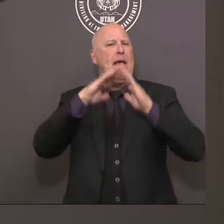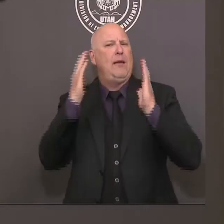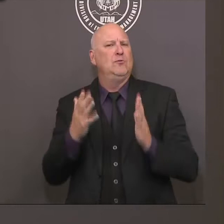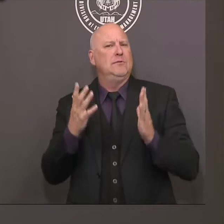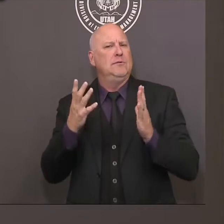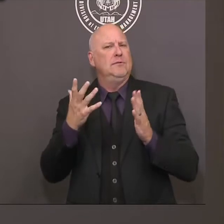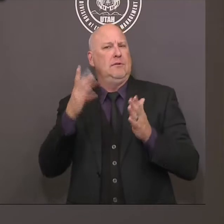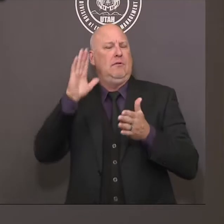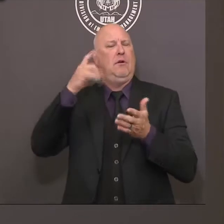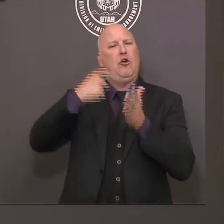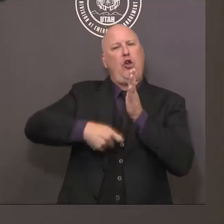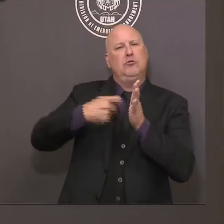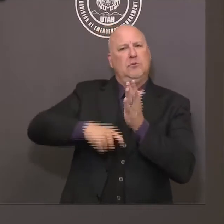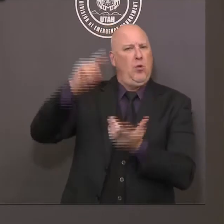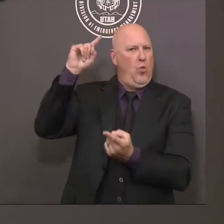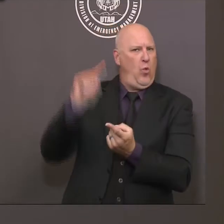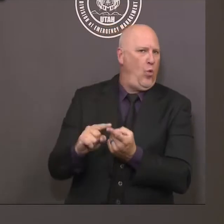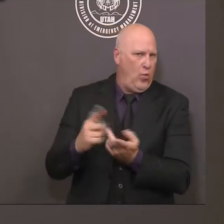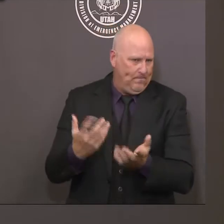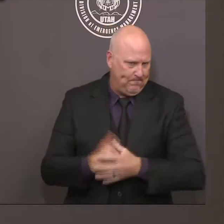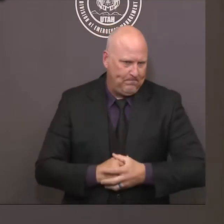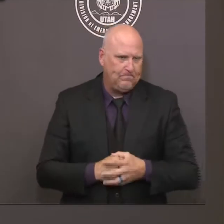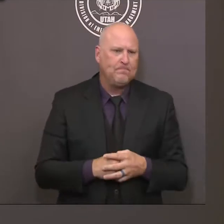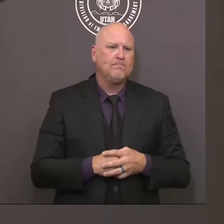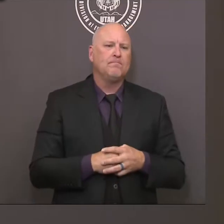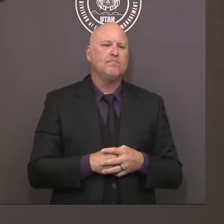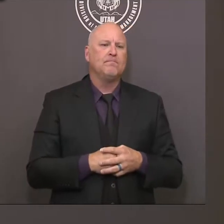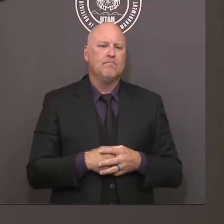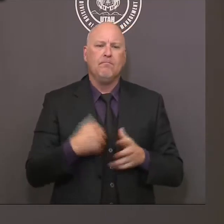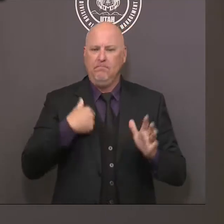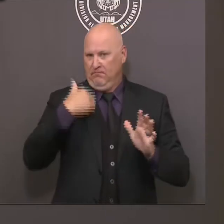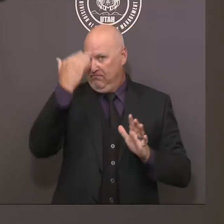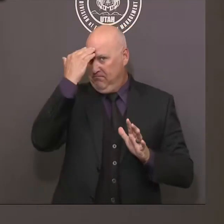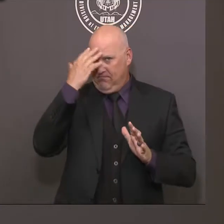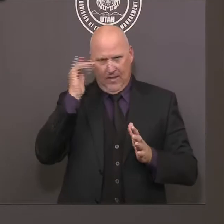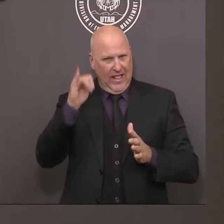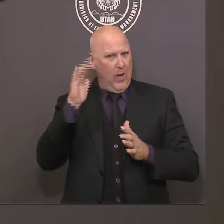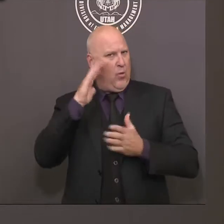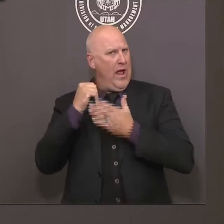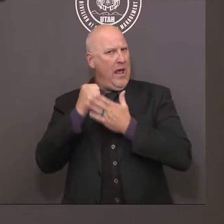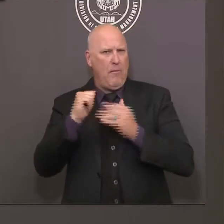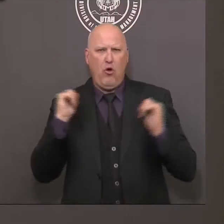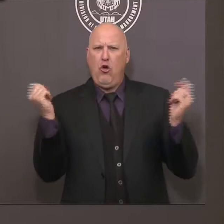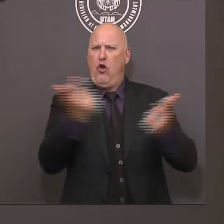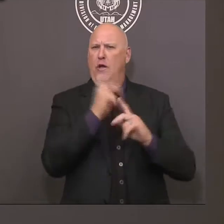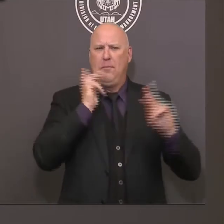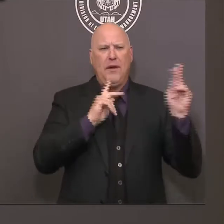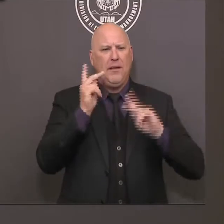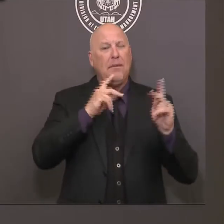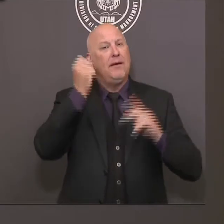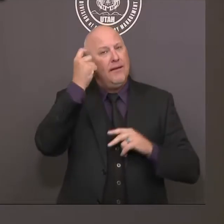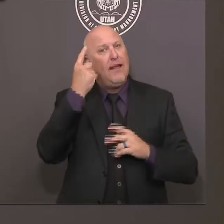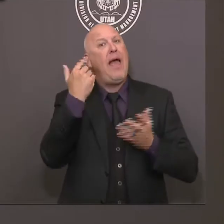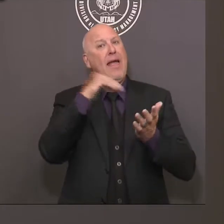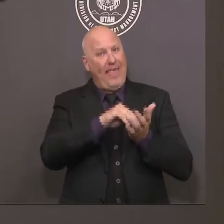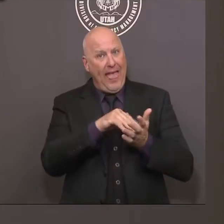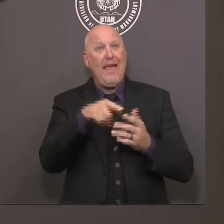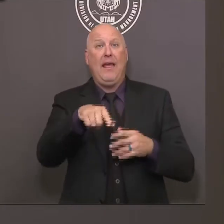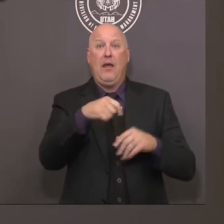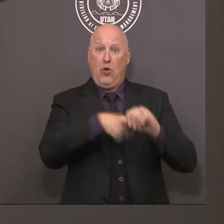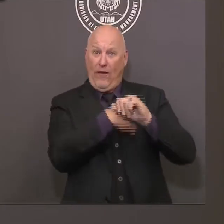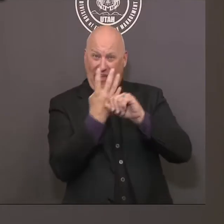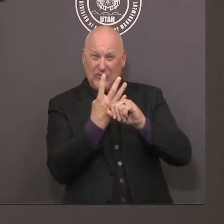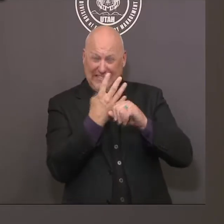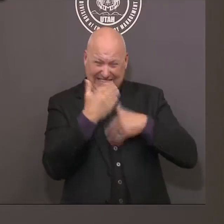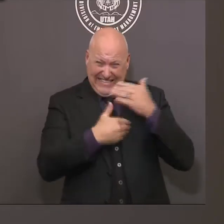to compete in the post-COVID economy if our human capital is well educated and well prepared. Accordingly, we are suggesting